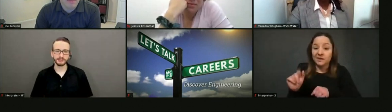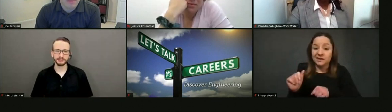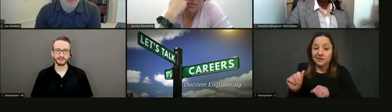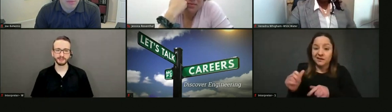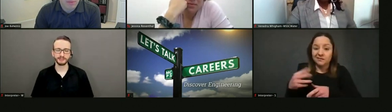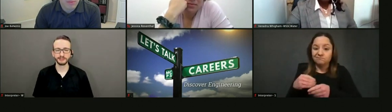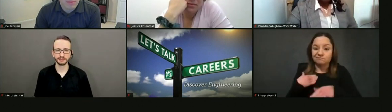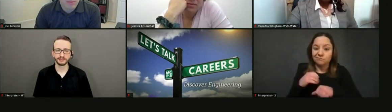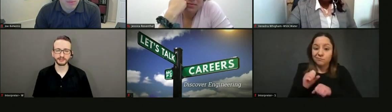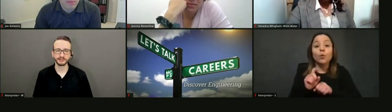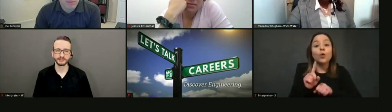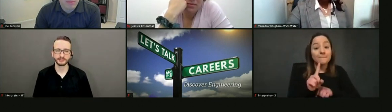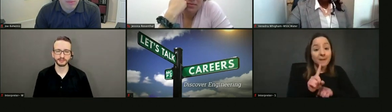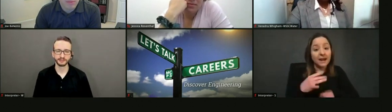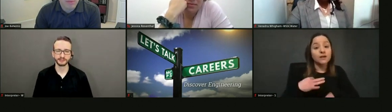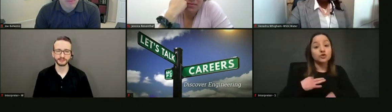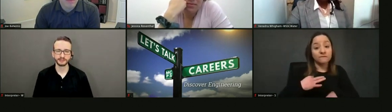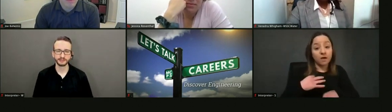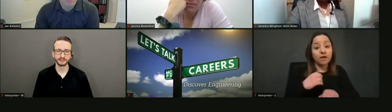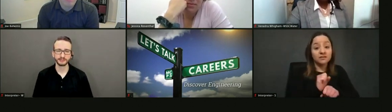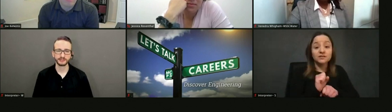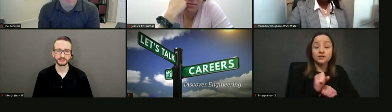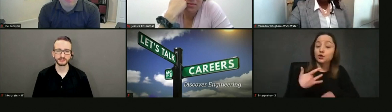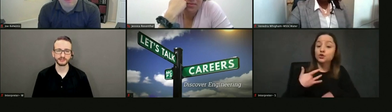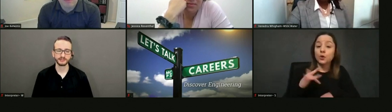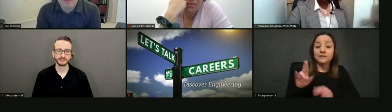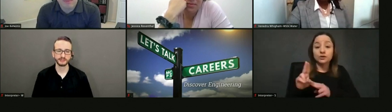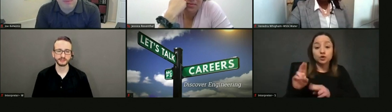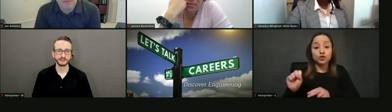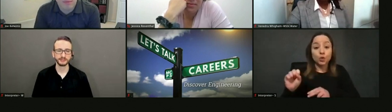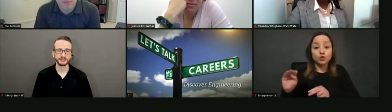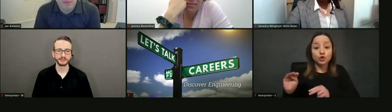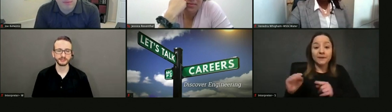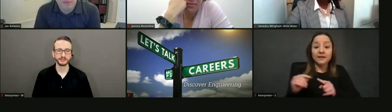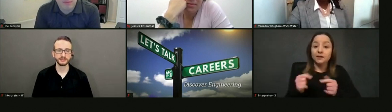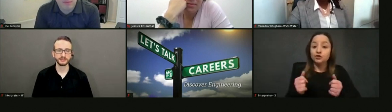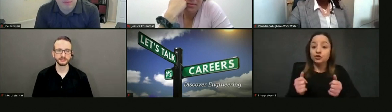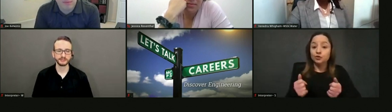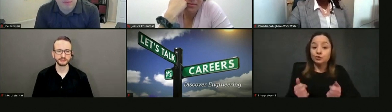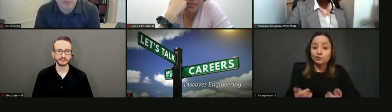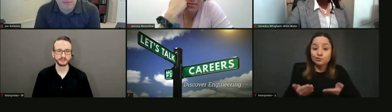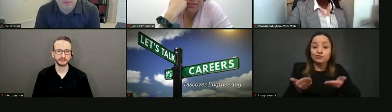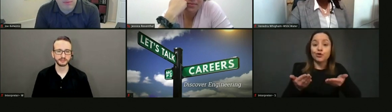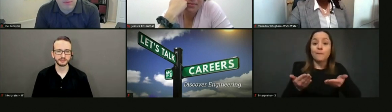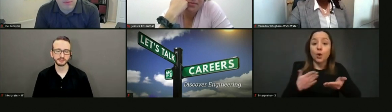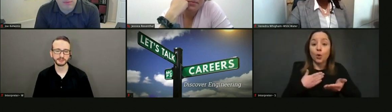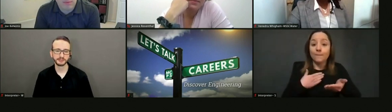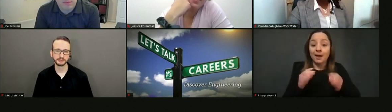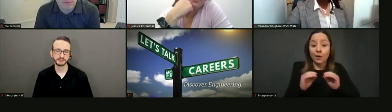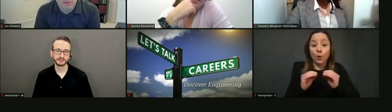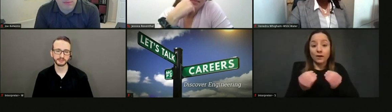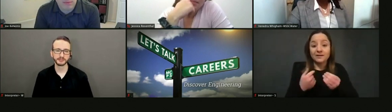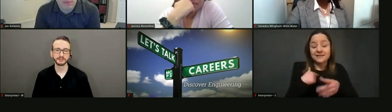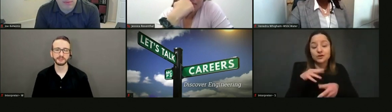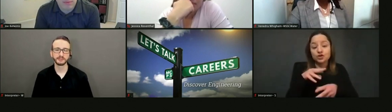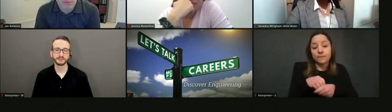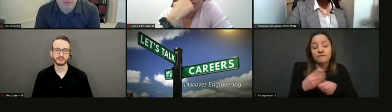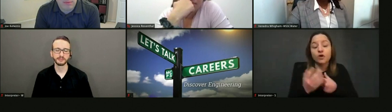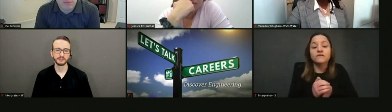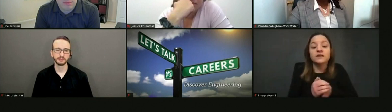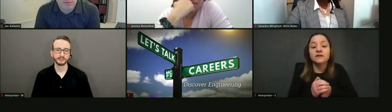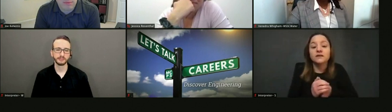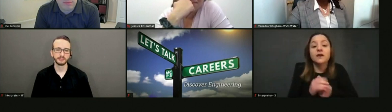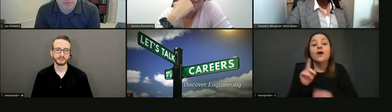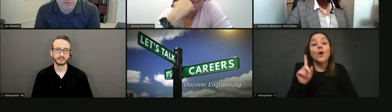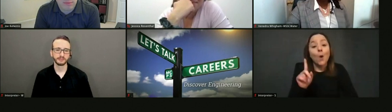work. So I tend to use social media to promote the organization that I'm a part of. And then when I